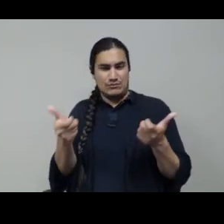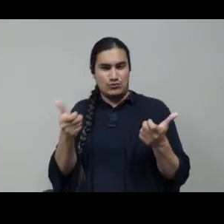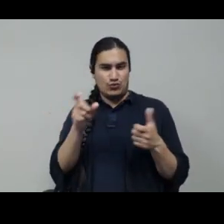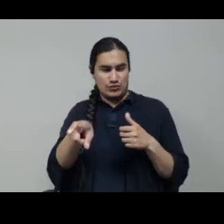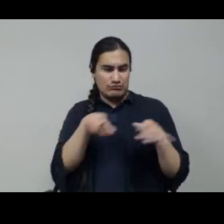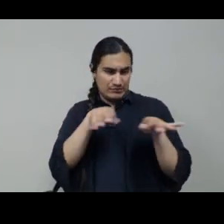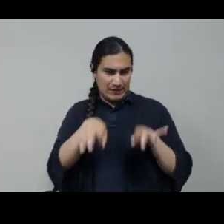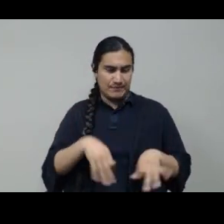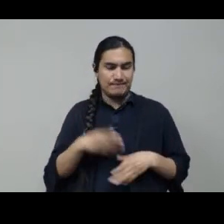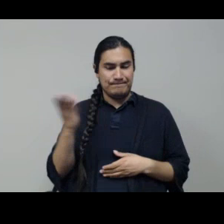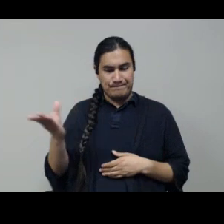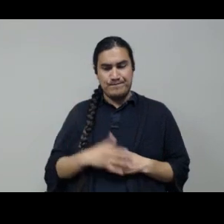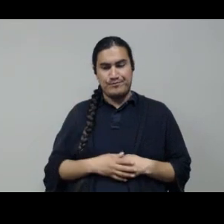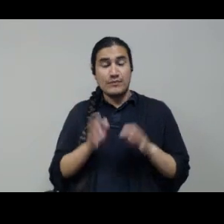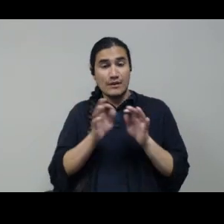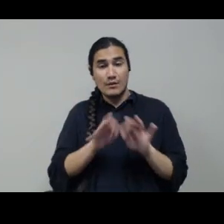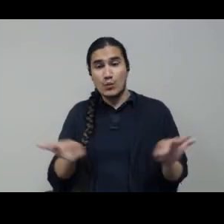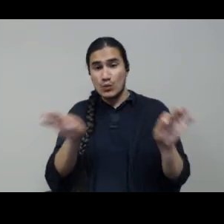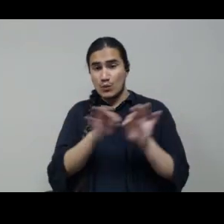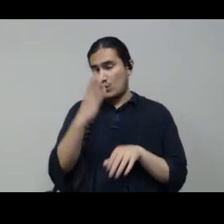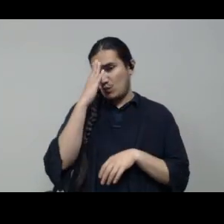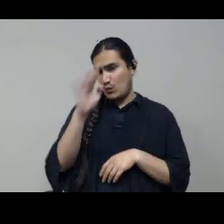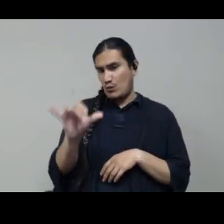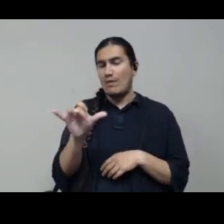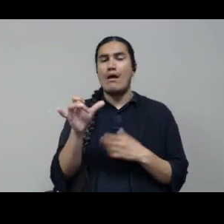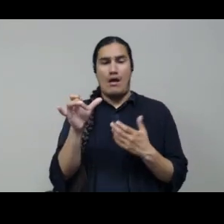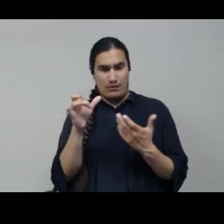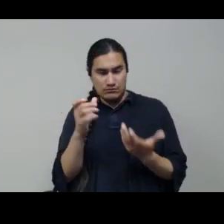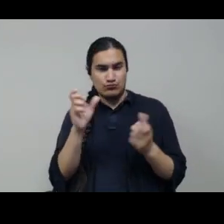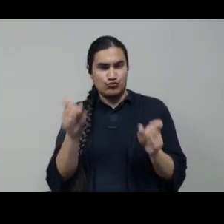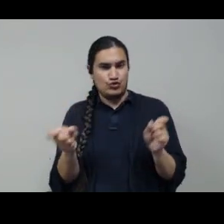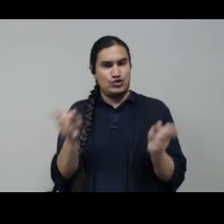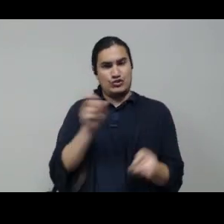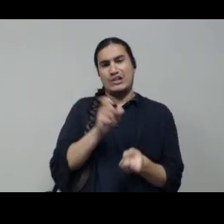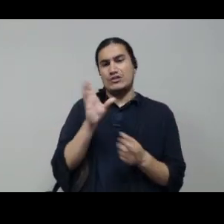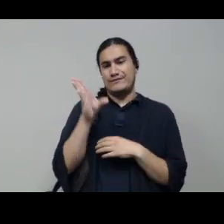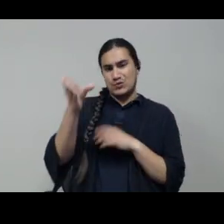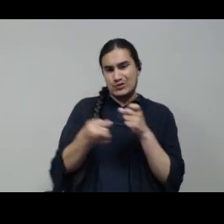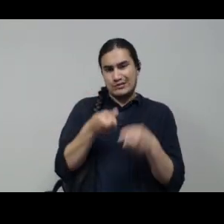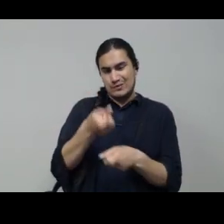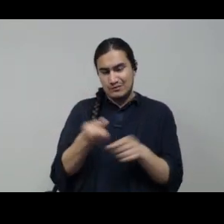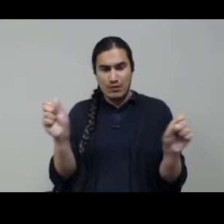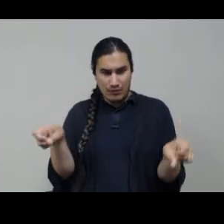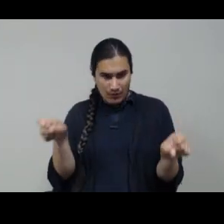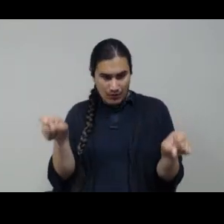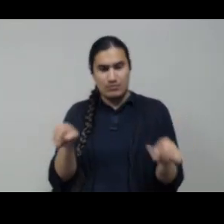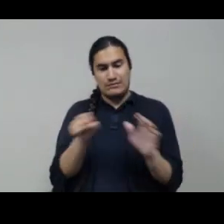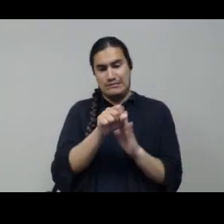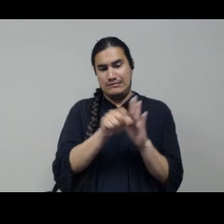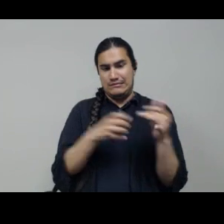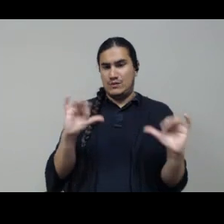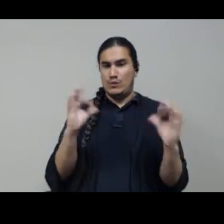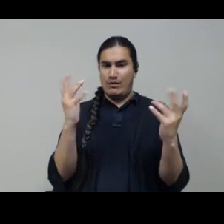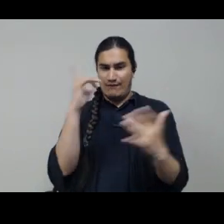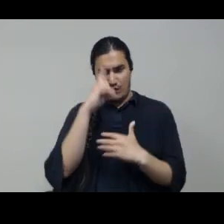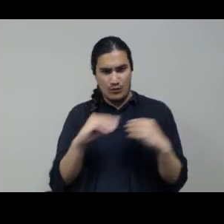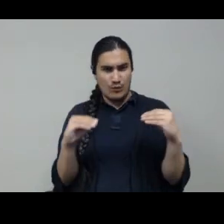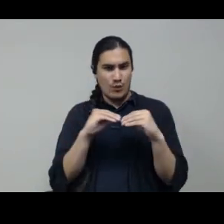It's important to note that this framework could be subject to change in future years as the state is still waiting for